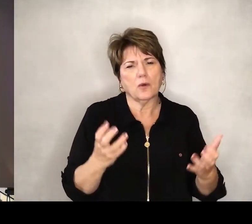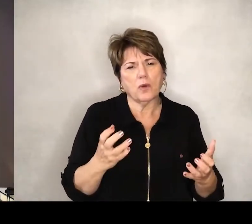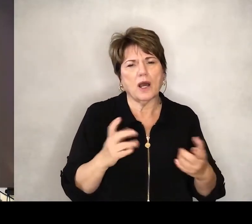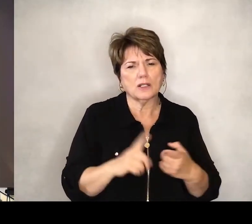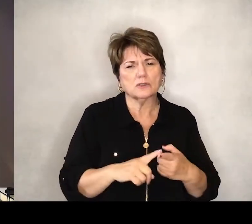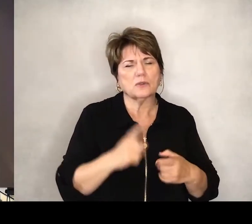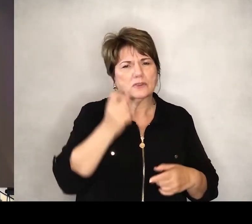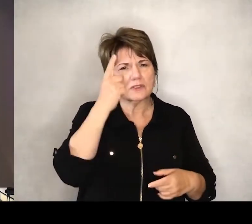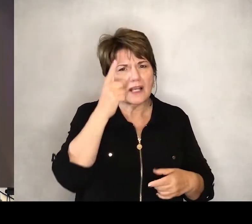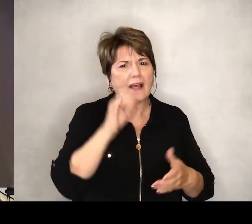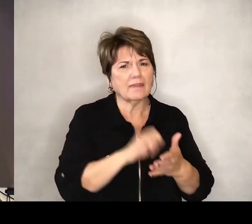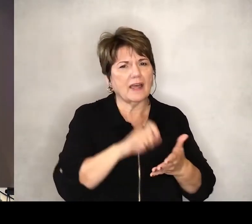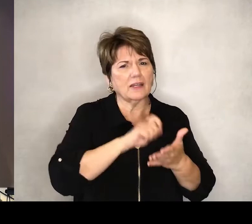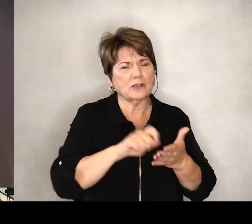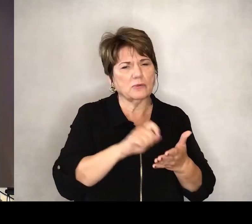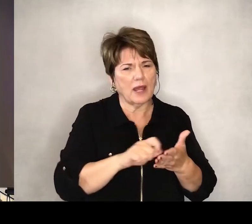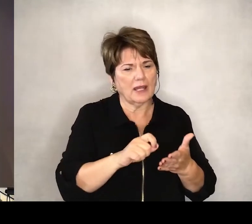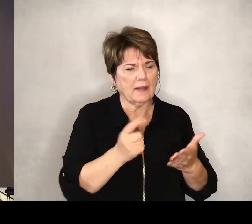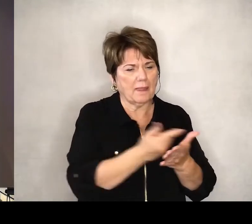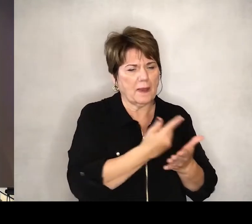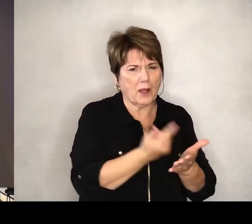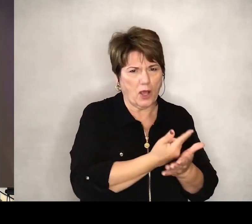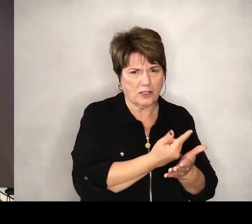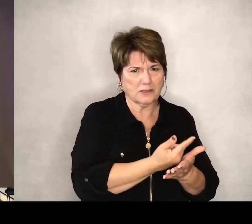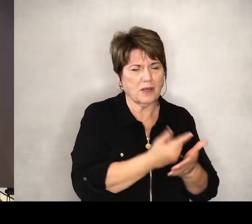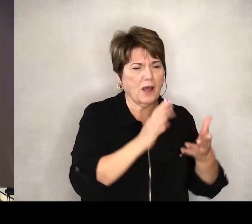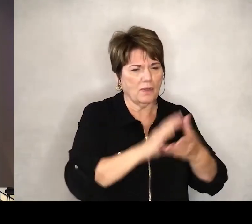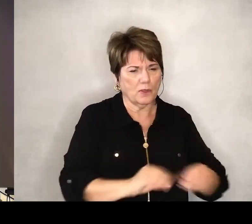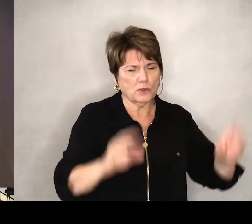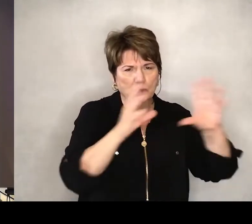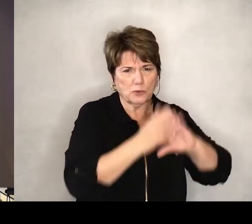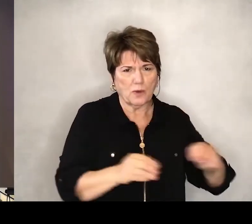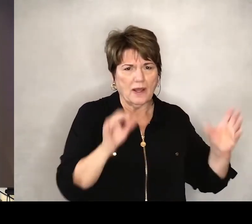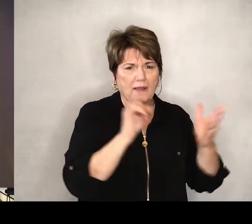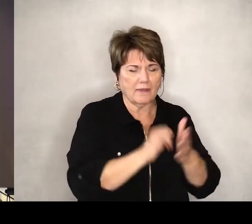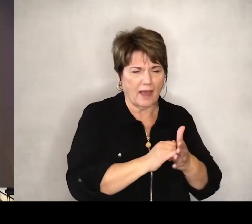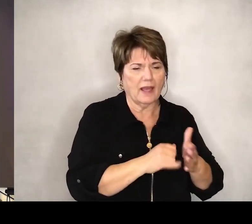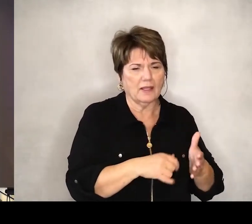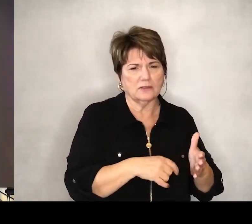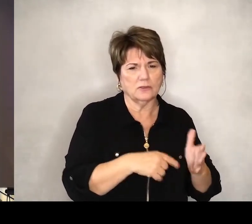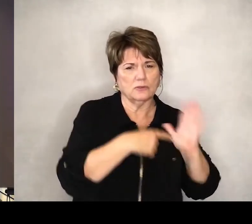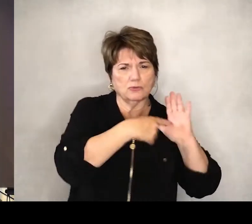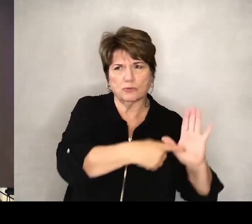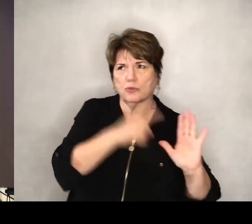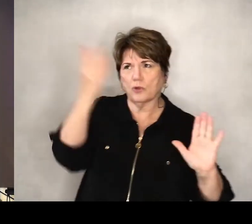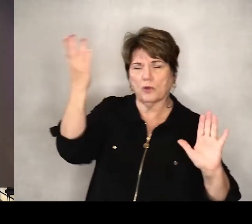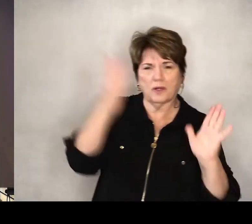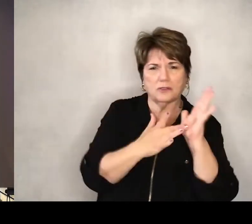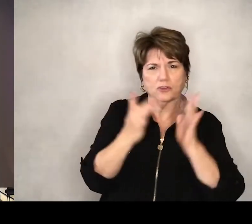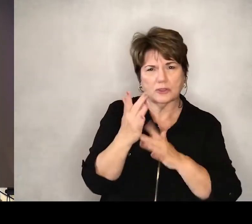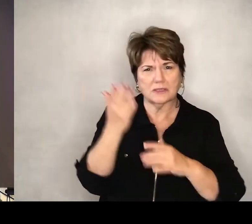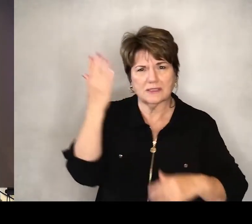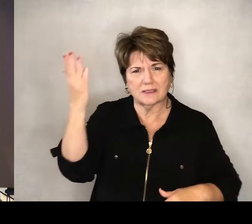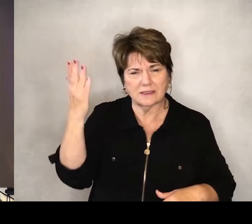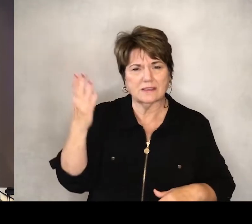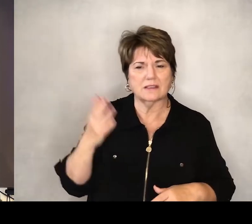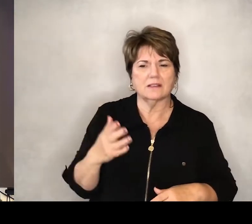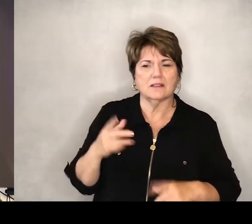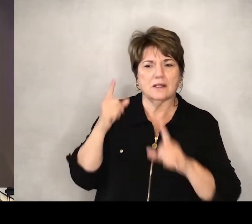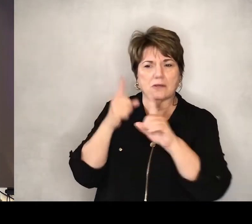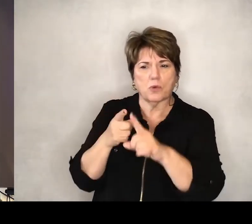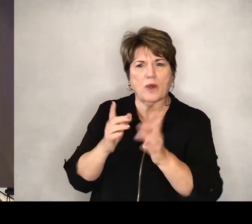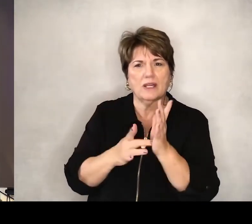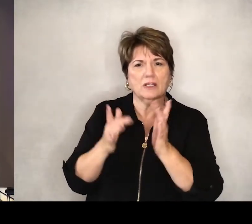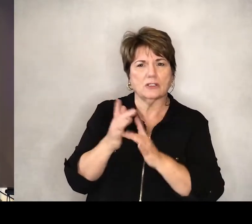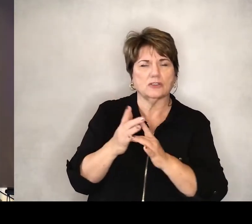sort of understand that he's writing the gospel, the story, in a way to point to Jesus. It's at kind of the point at which Jesus